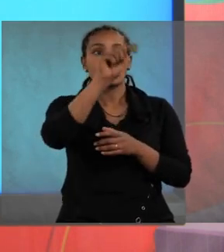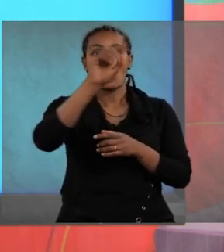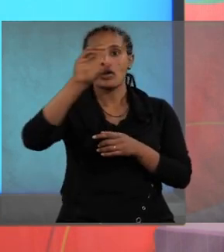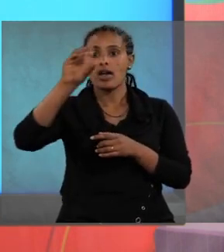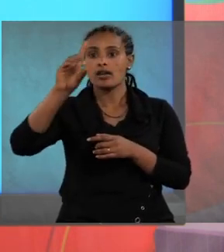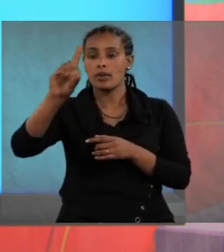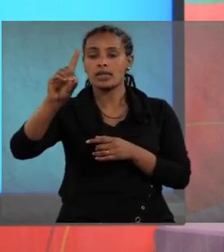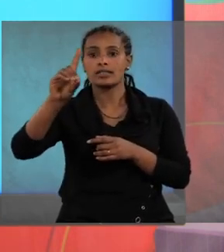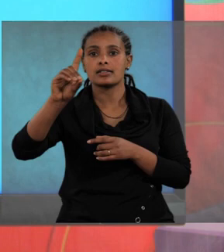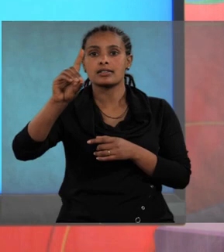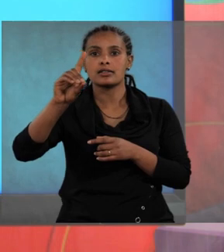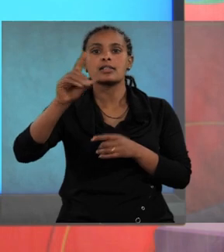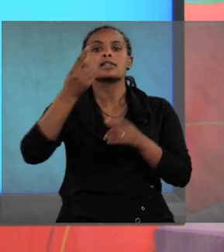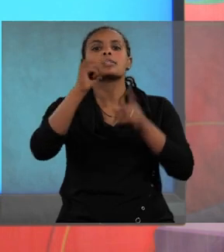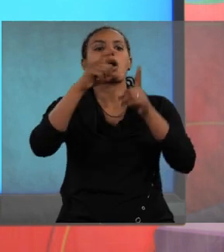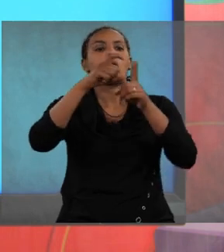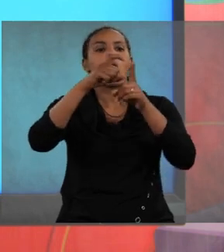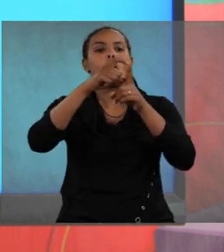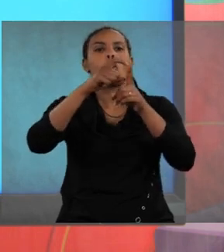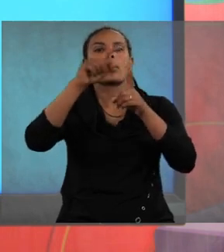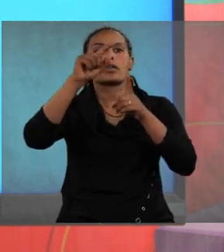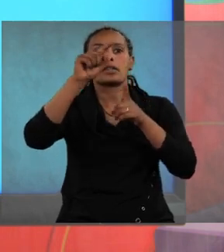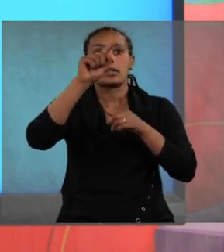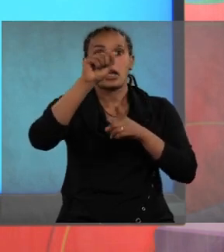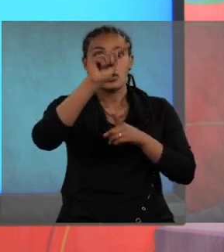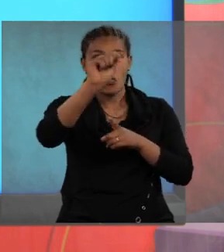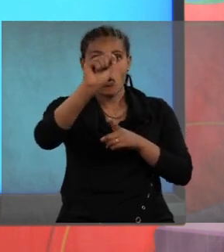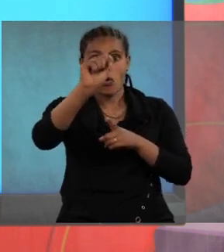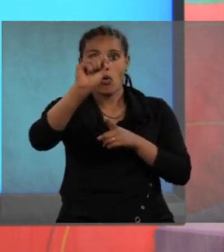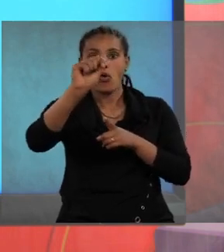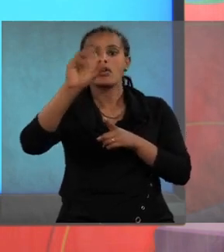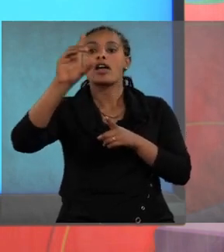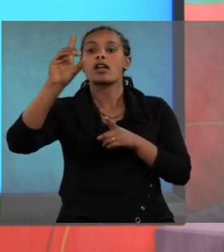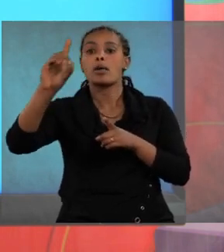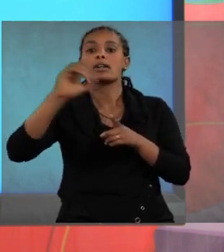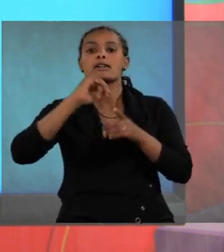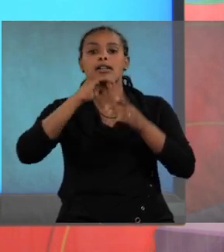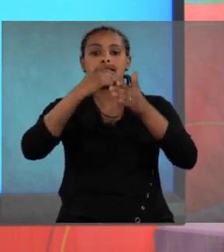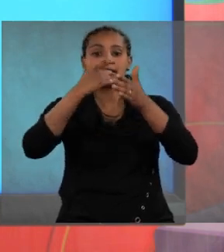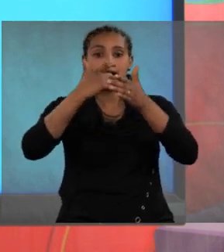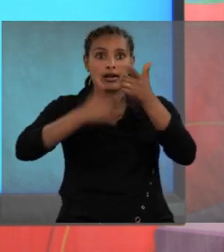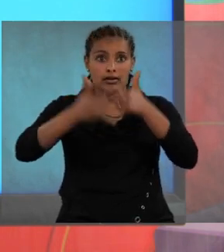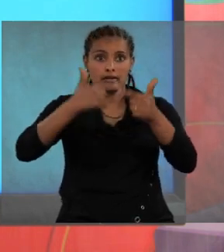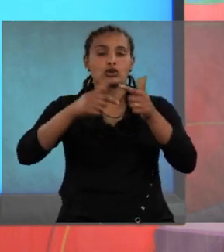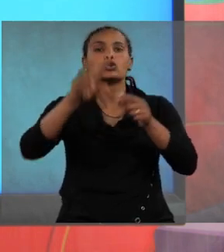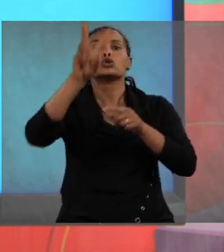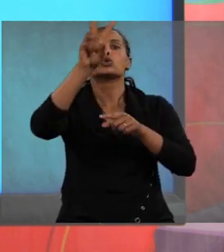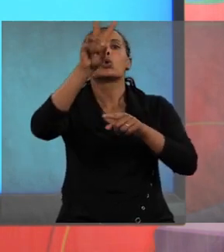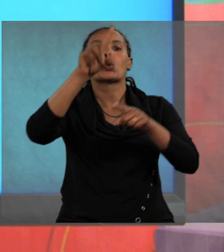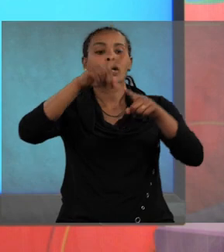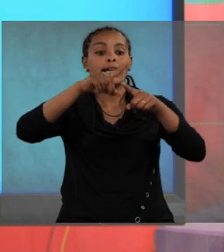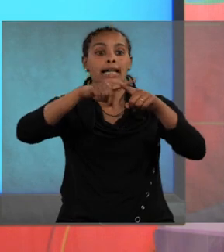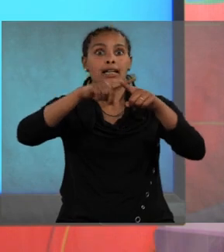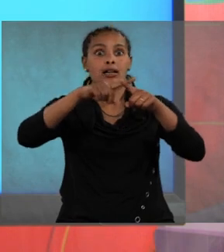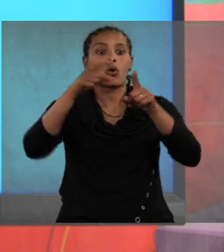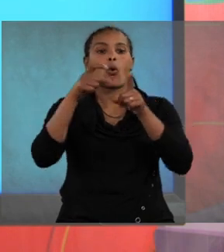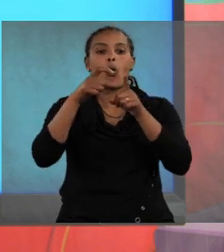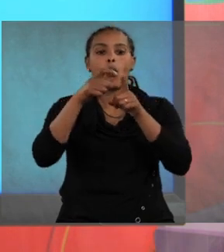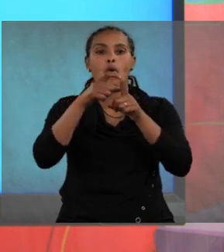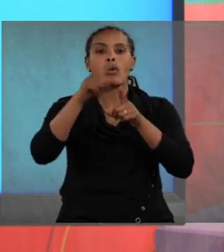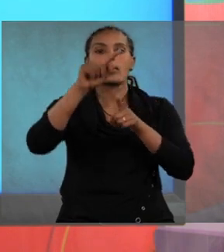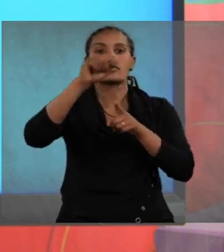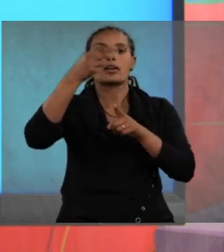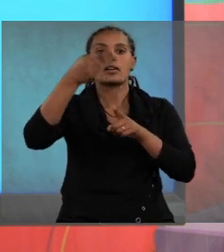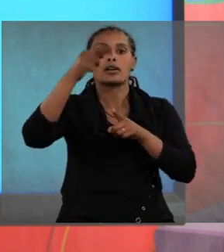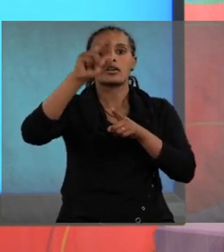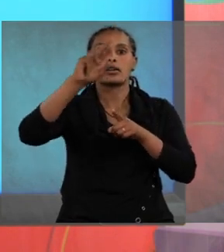Thermodynamics. The word thermodynamics resulted from two Greek words.